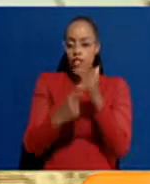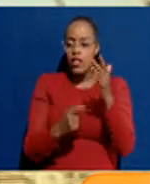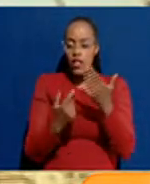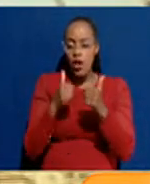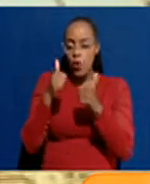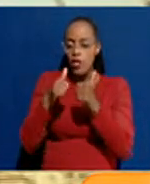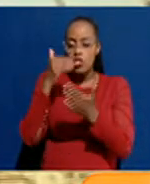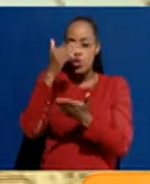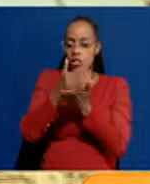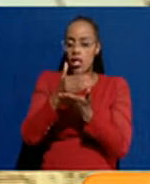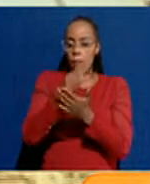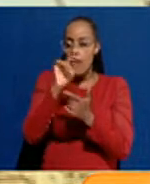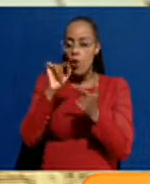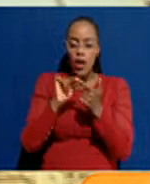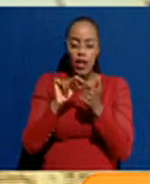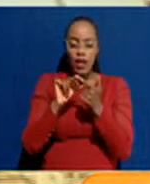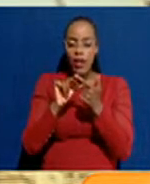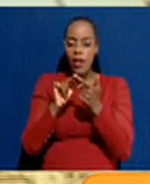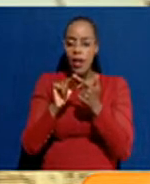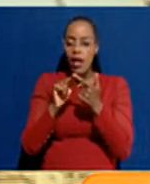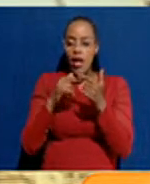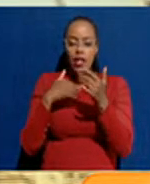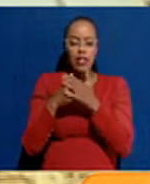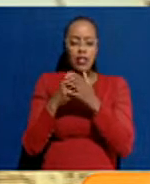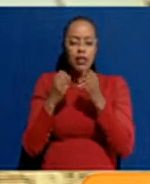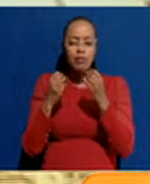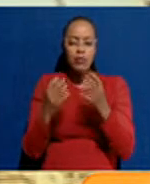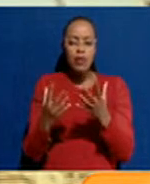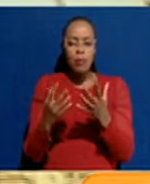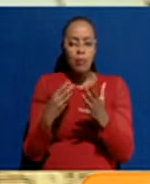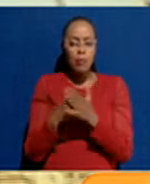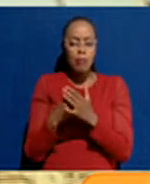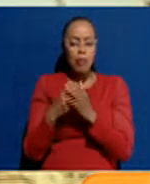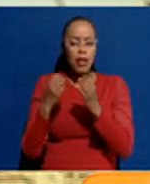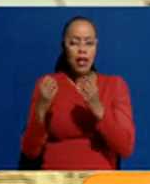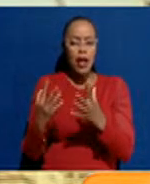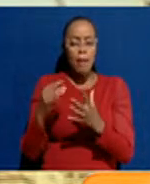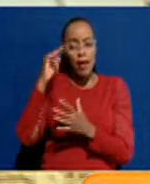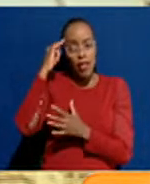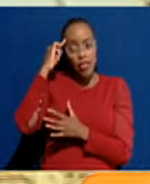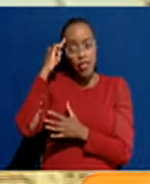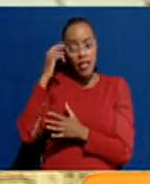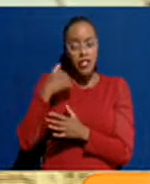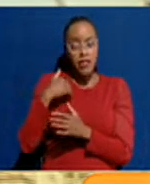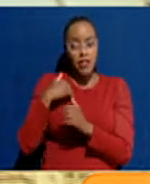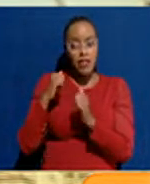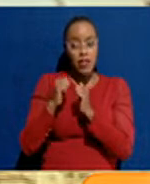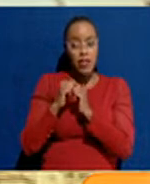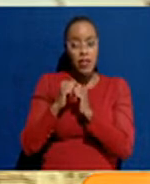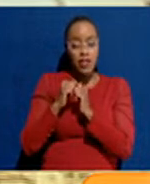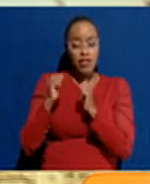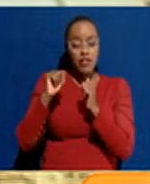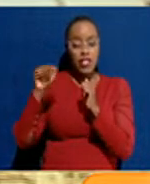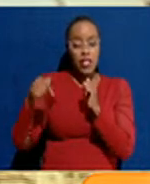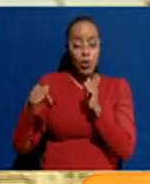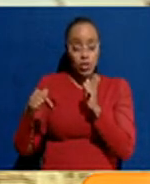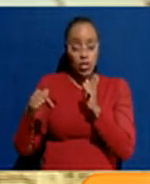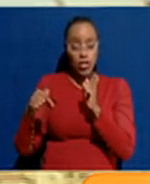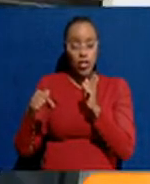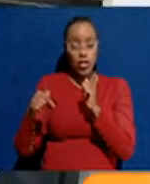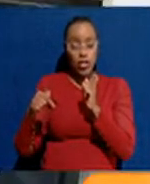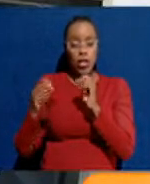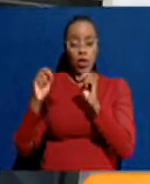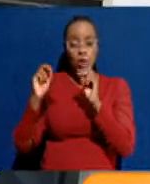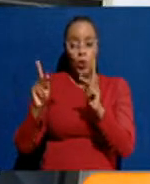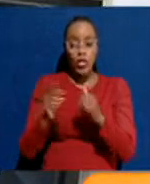So when do you stop recovering? After how much? I do believe is it 15,000? 15,000. Yeah, it could be 15,000, yeah.